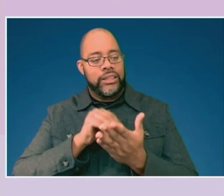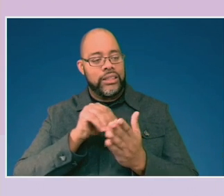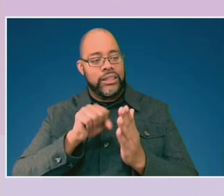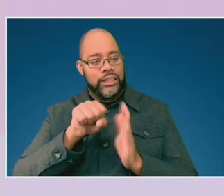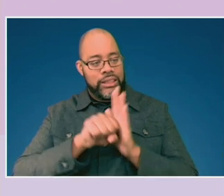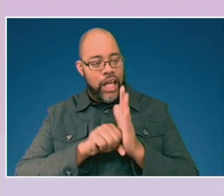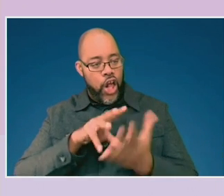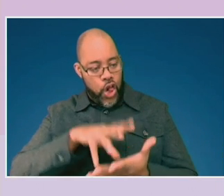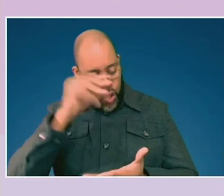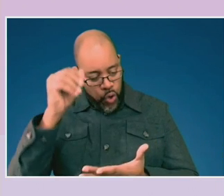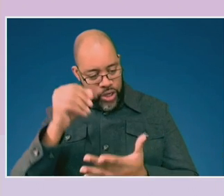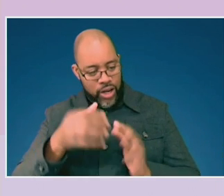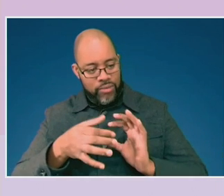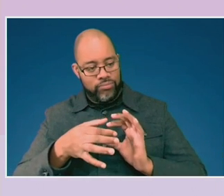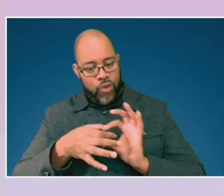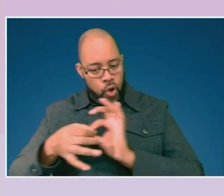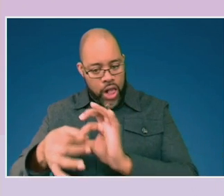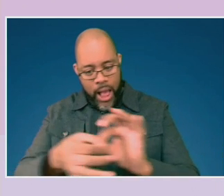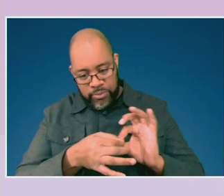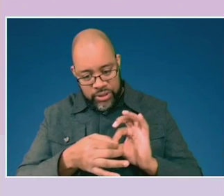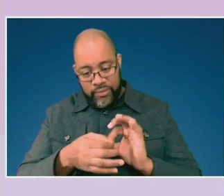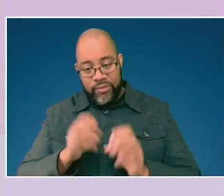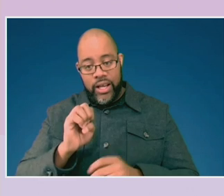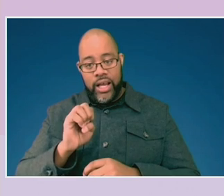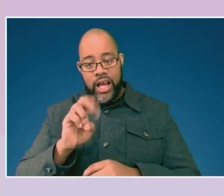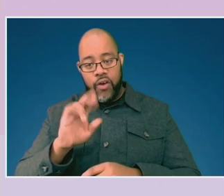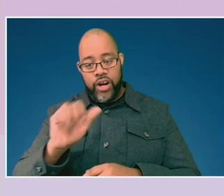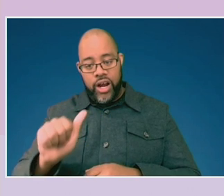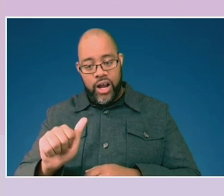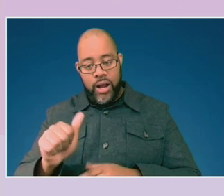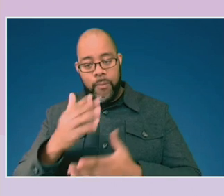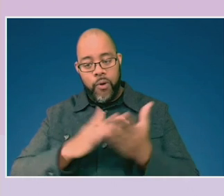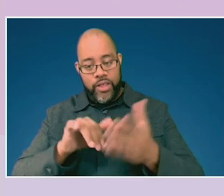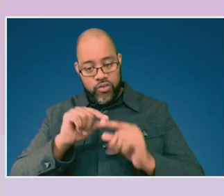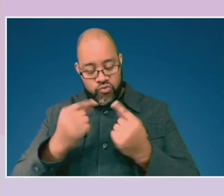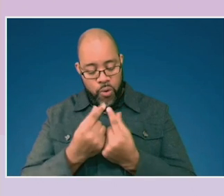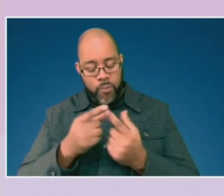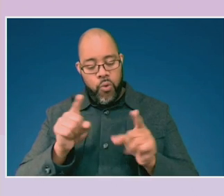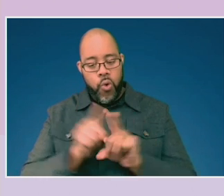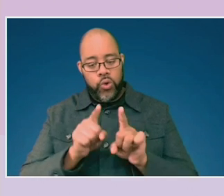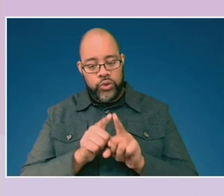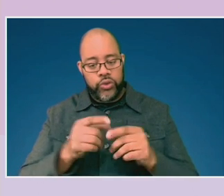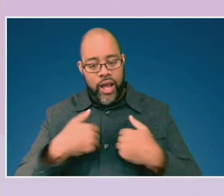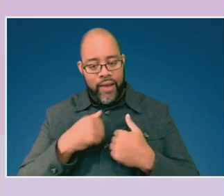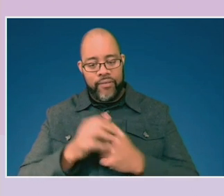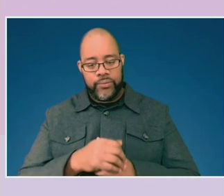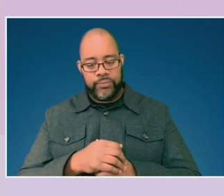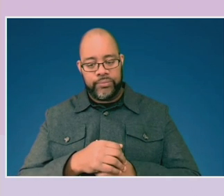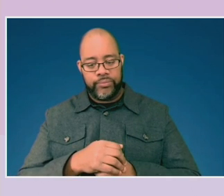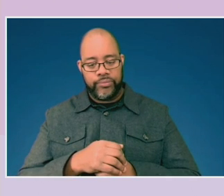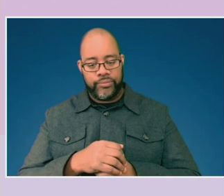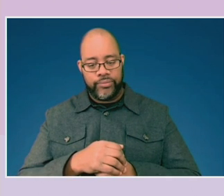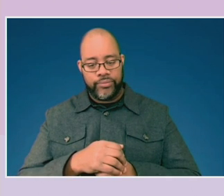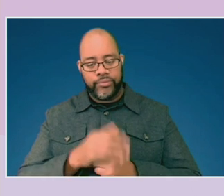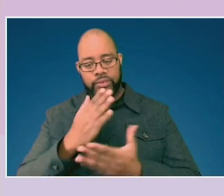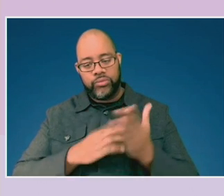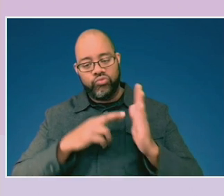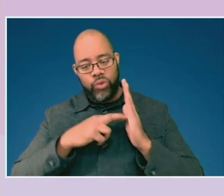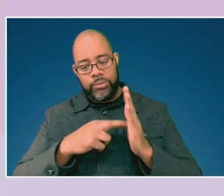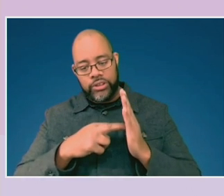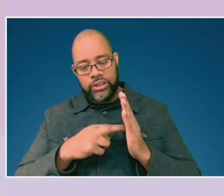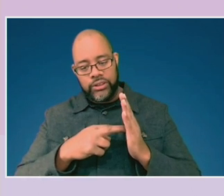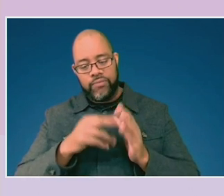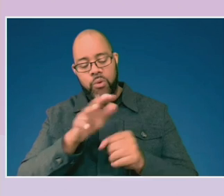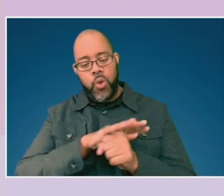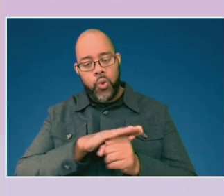And Erica is part of that group. We also have some representation from local